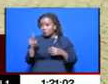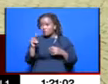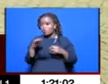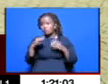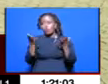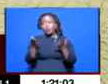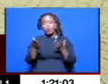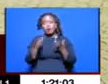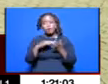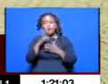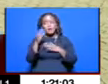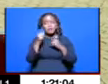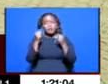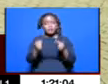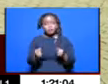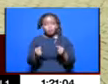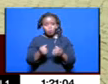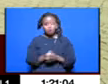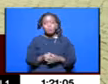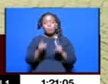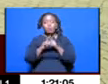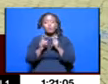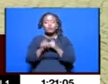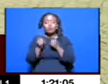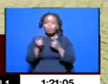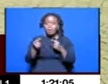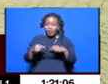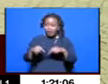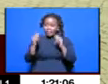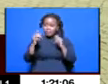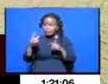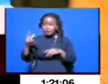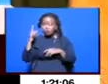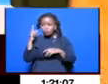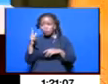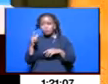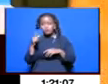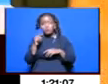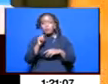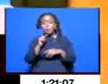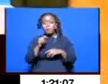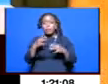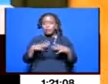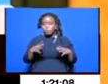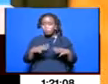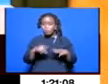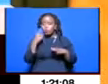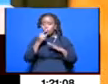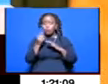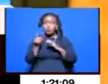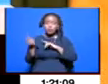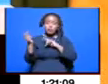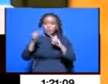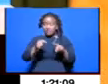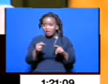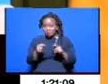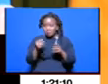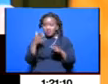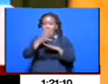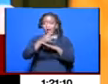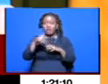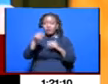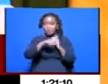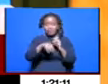like, attempts to wriggle therefrom by those to come after us, which could end up in